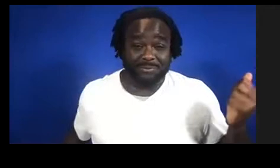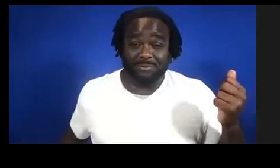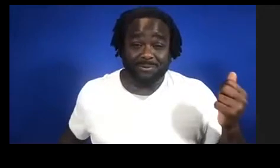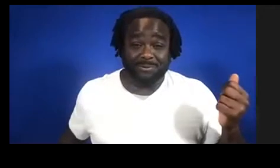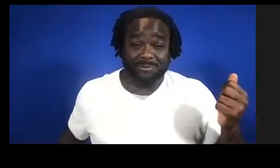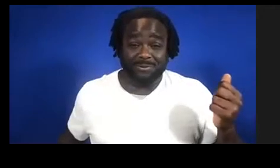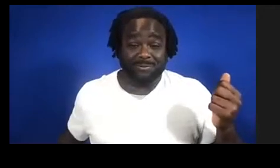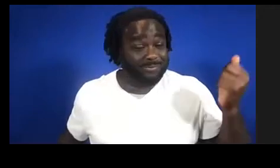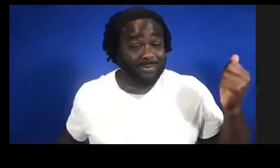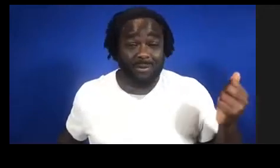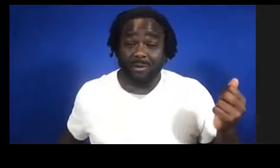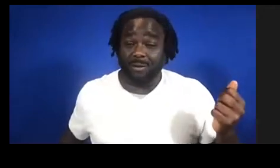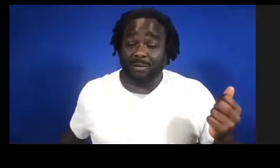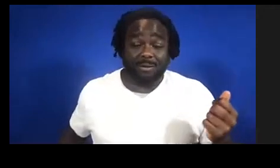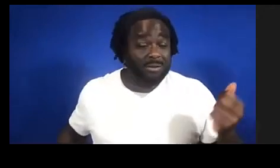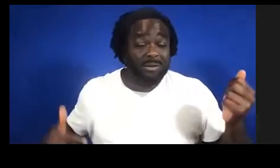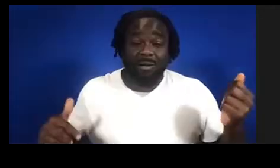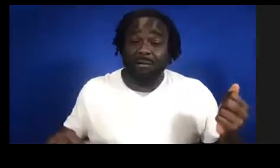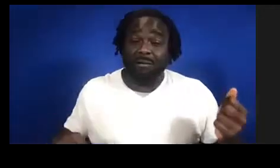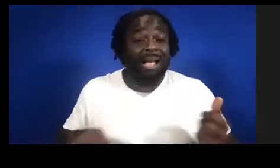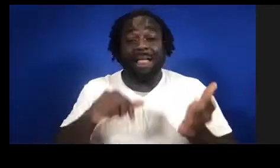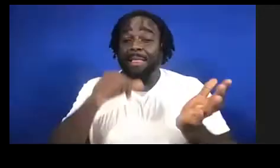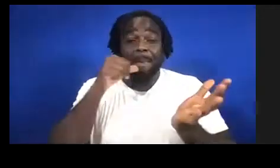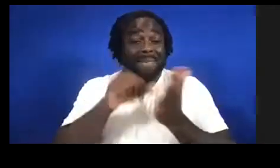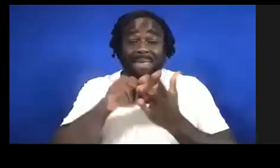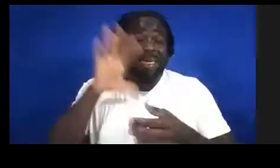I'm gonna just go ahead and blame it on Rona.